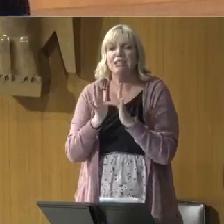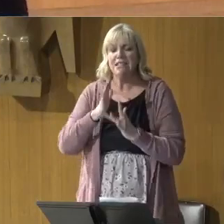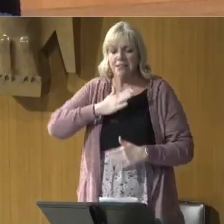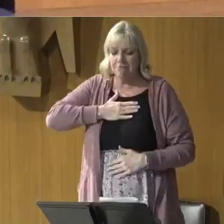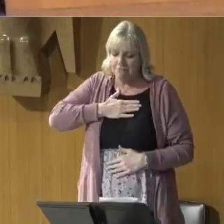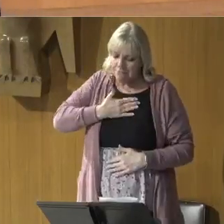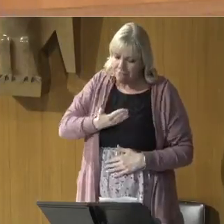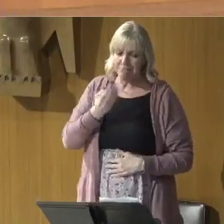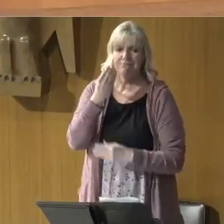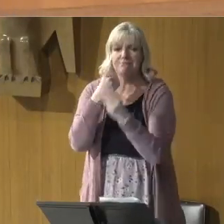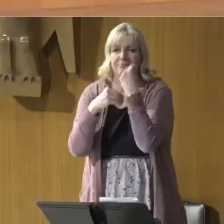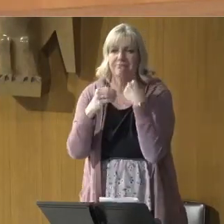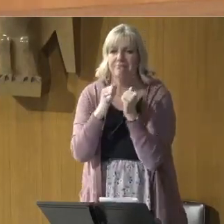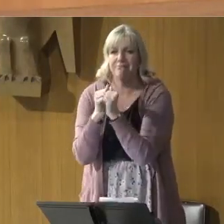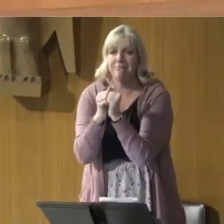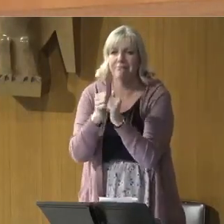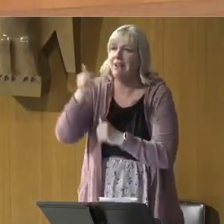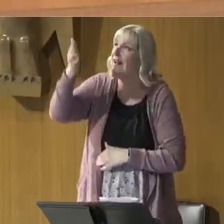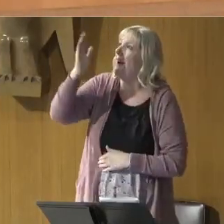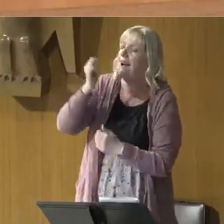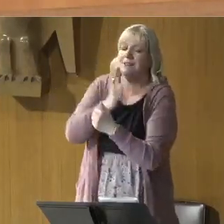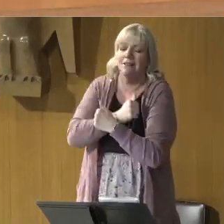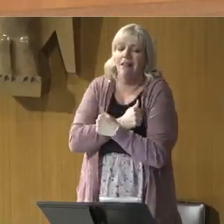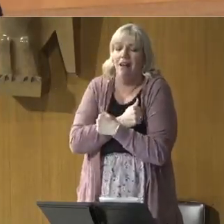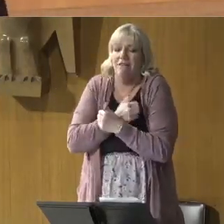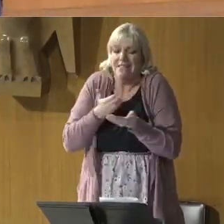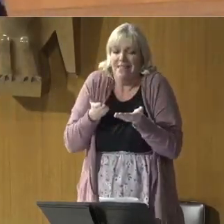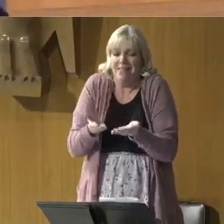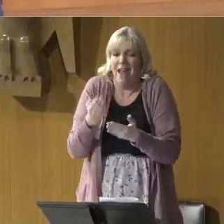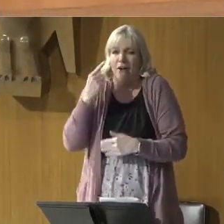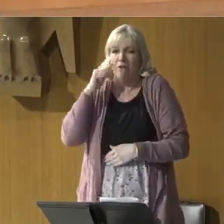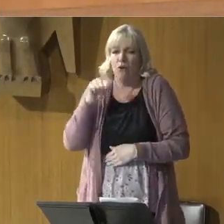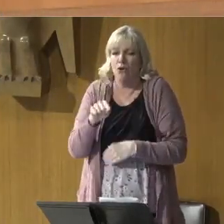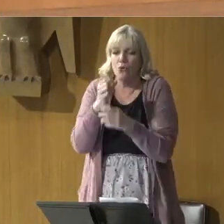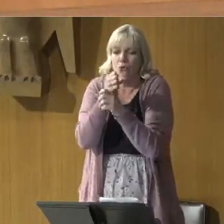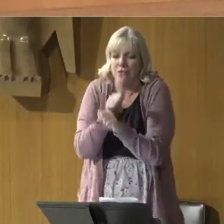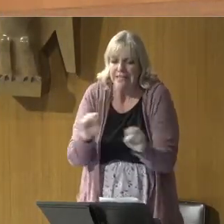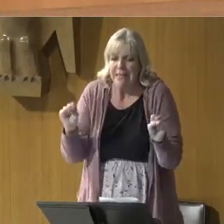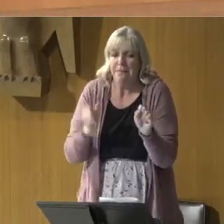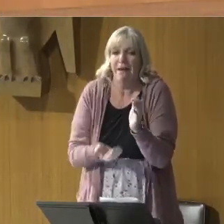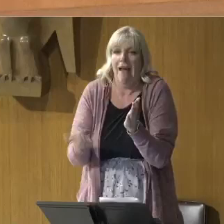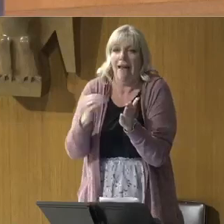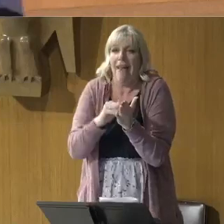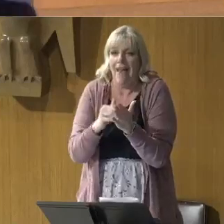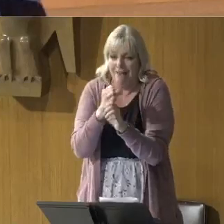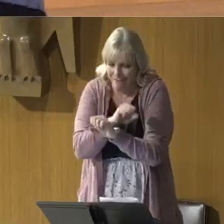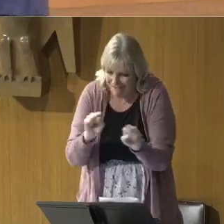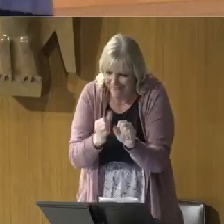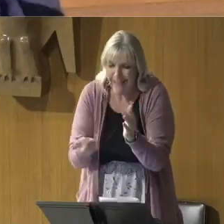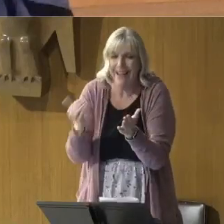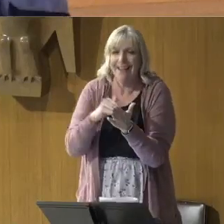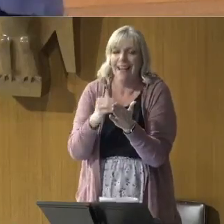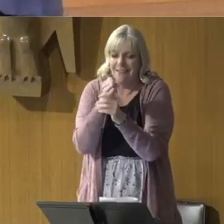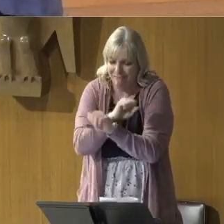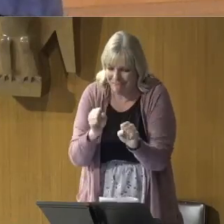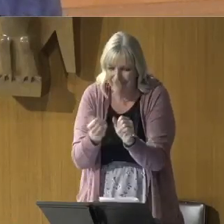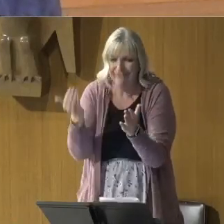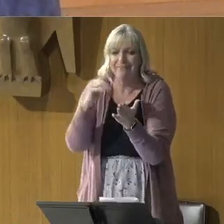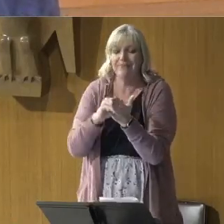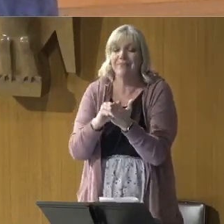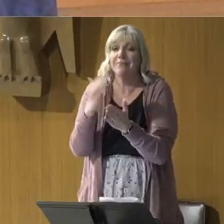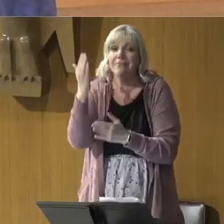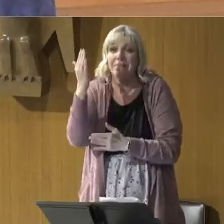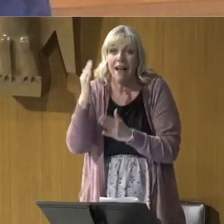and tells them that God's love is there to redeem them again and again and again if only they will remember.